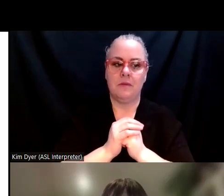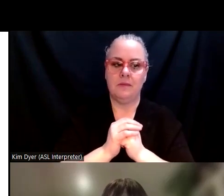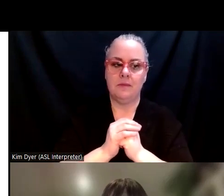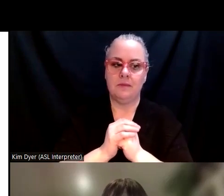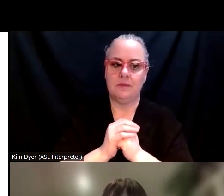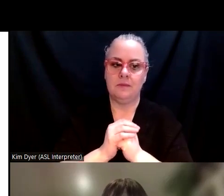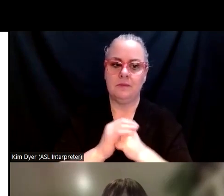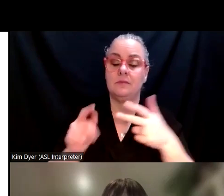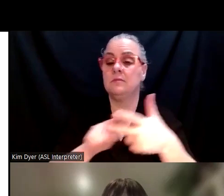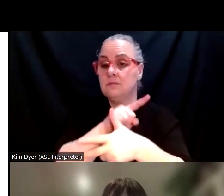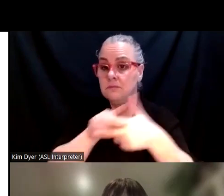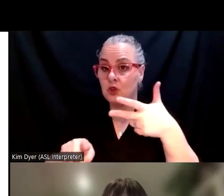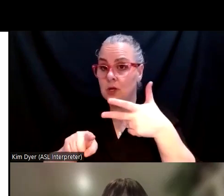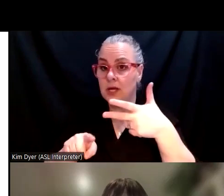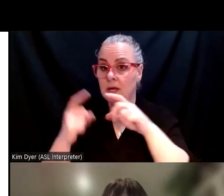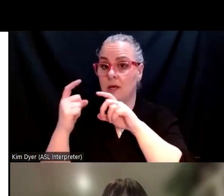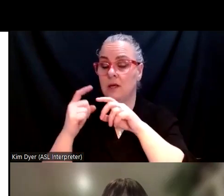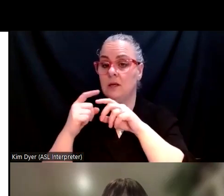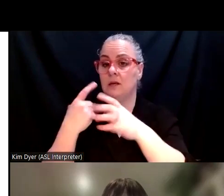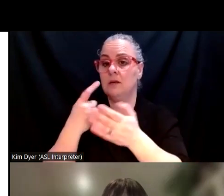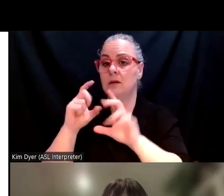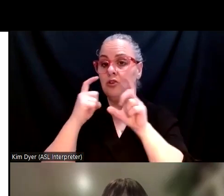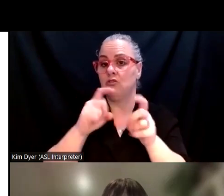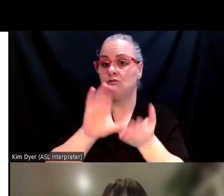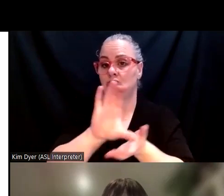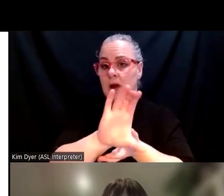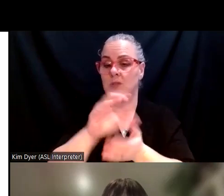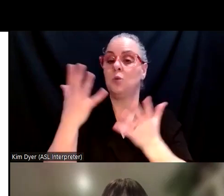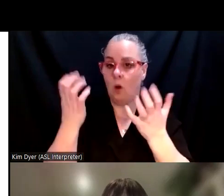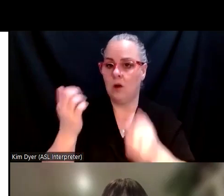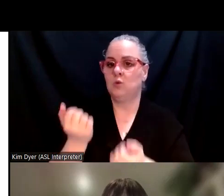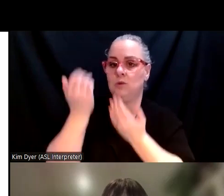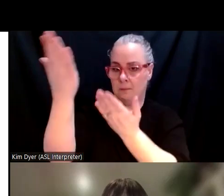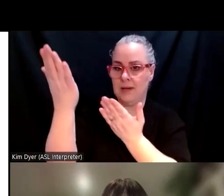so there are three grants that we intend to submit.